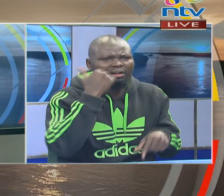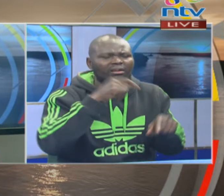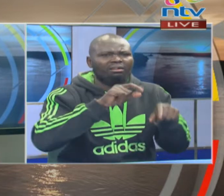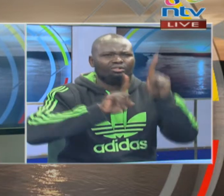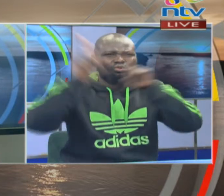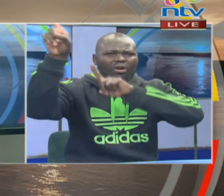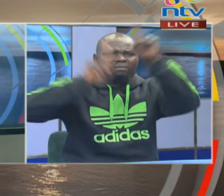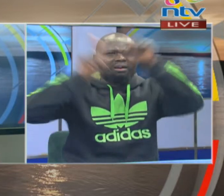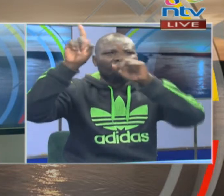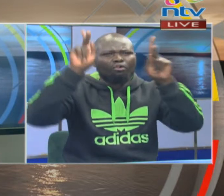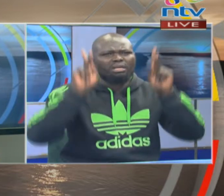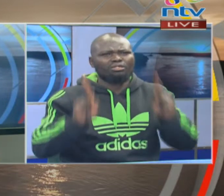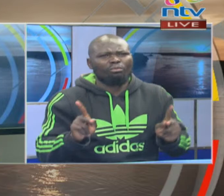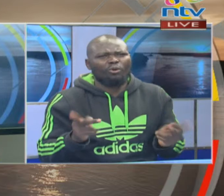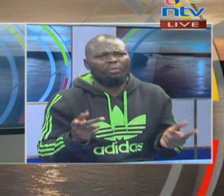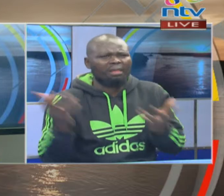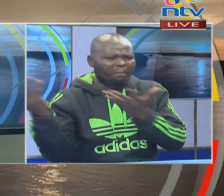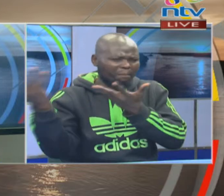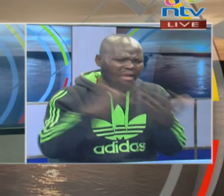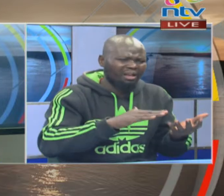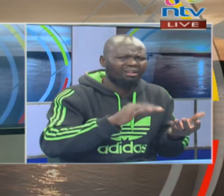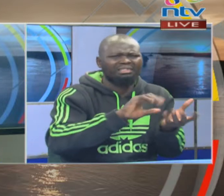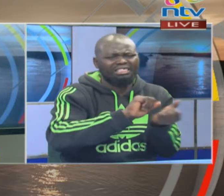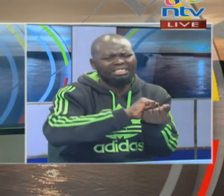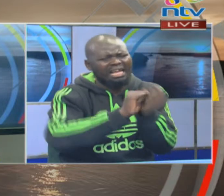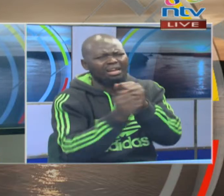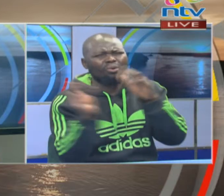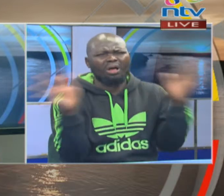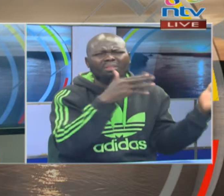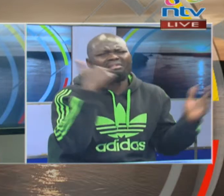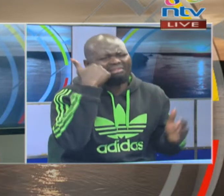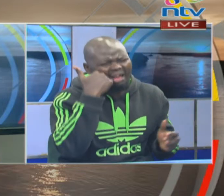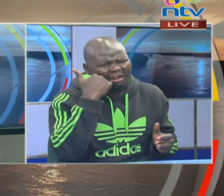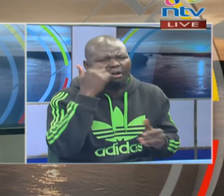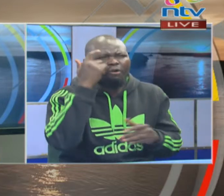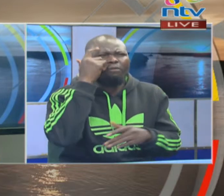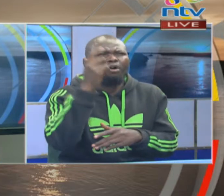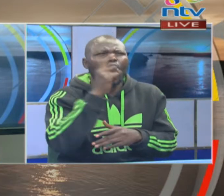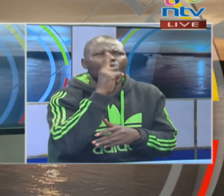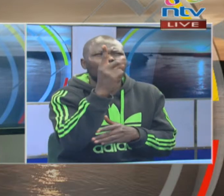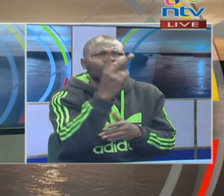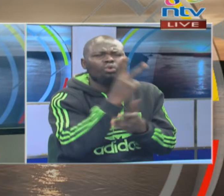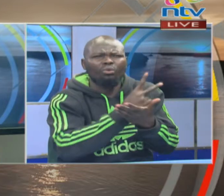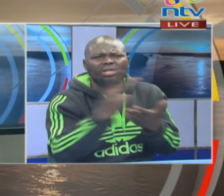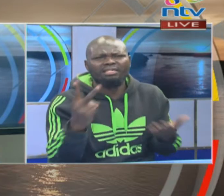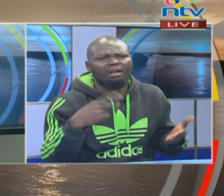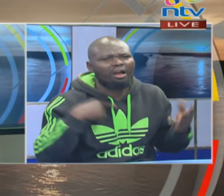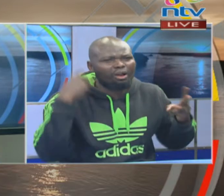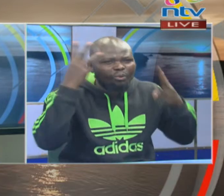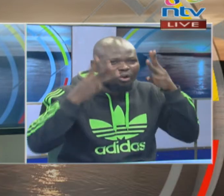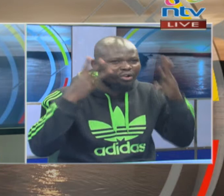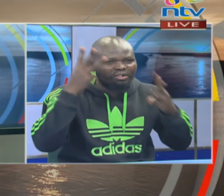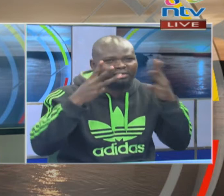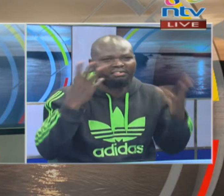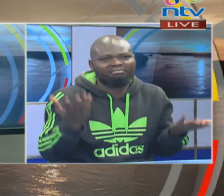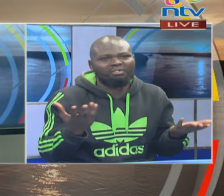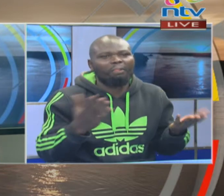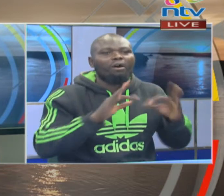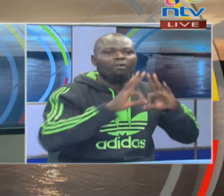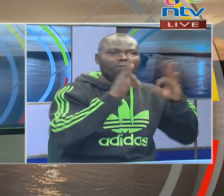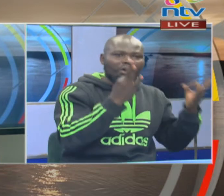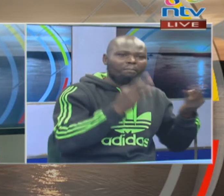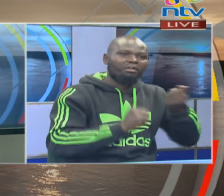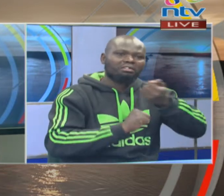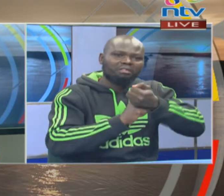just some few challenges when we are traveling like to Kisumu, maybe in the change of the weather, 1 or 2 weeks. That